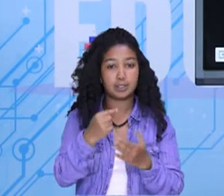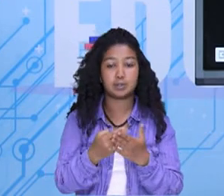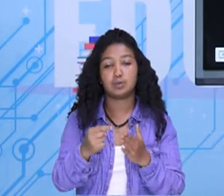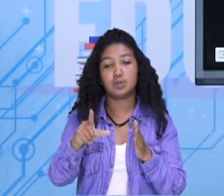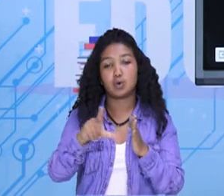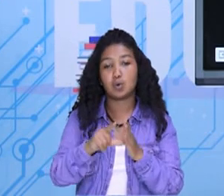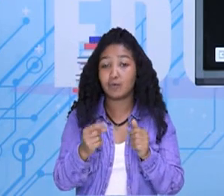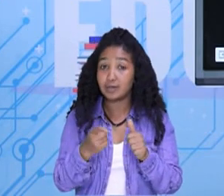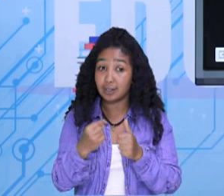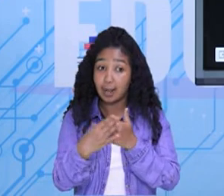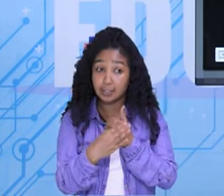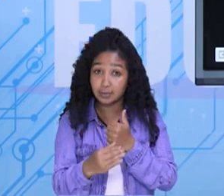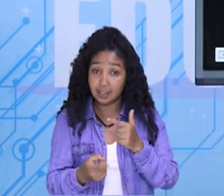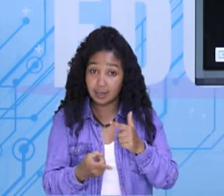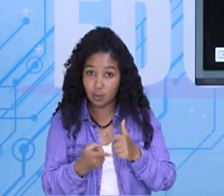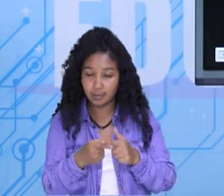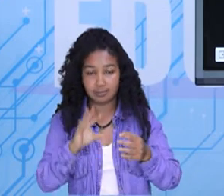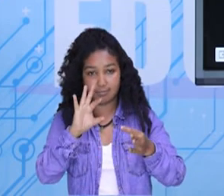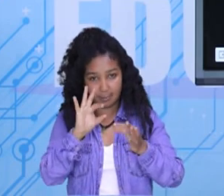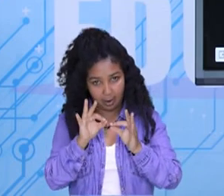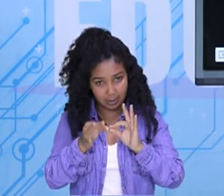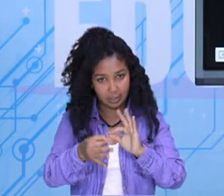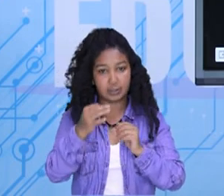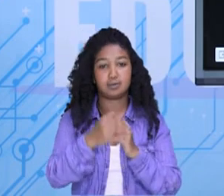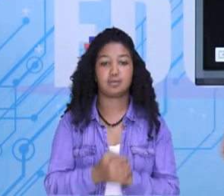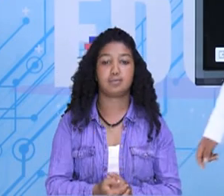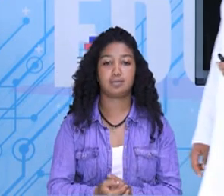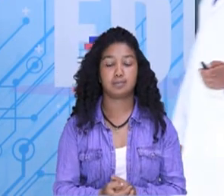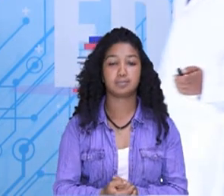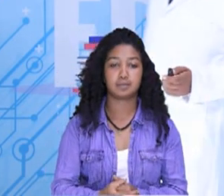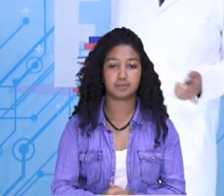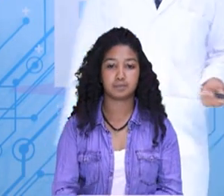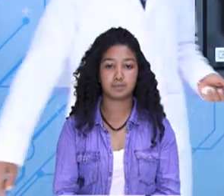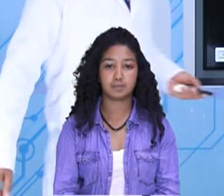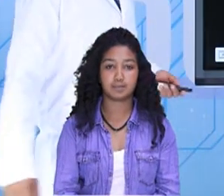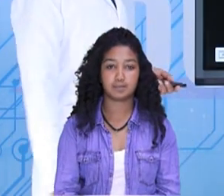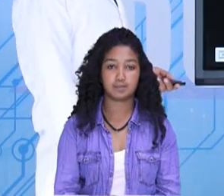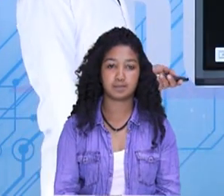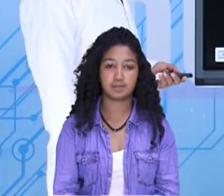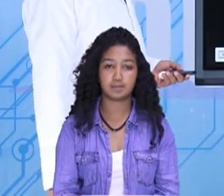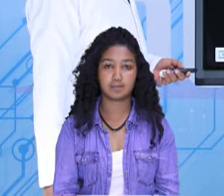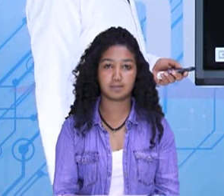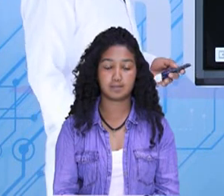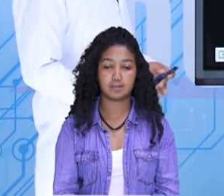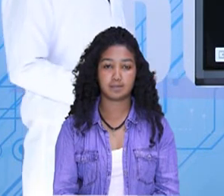rule. Transcription is always followed by translation.